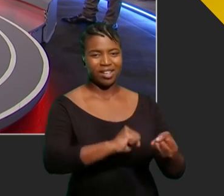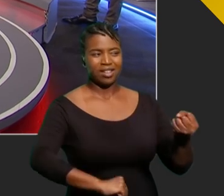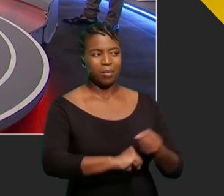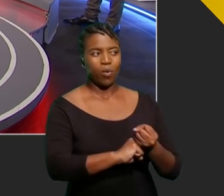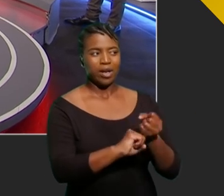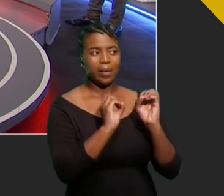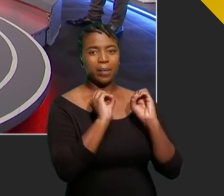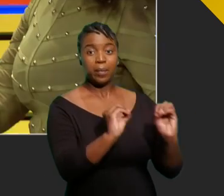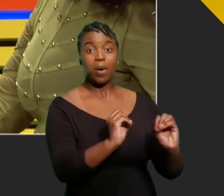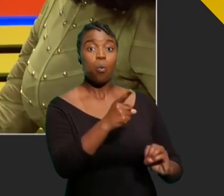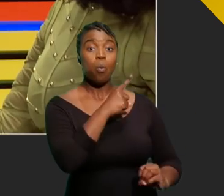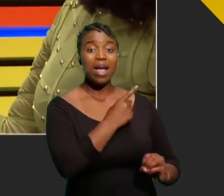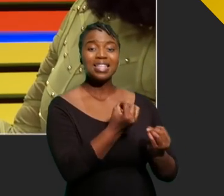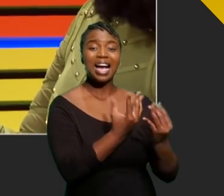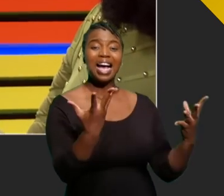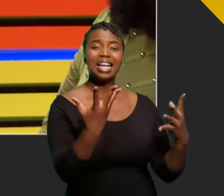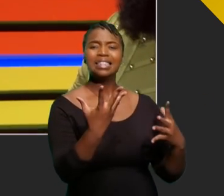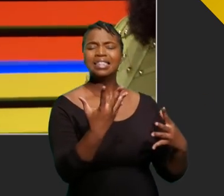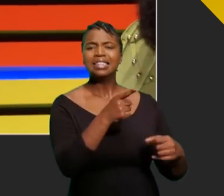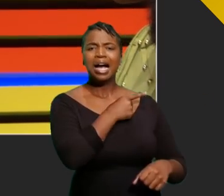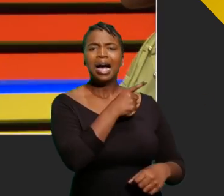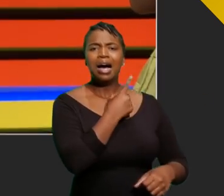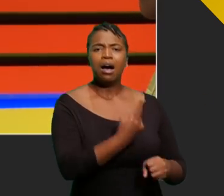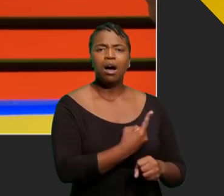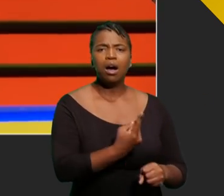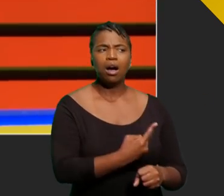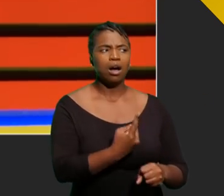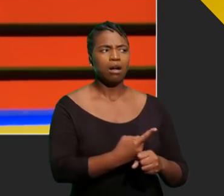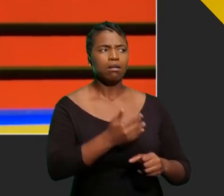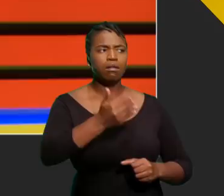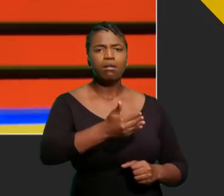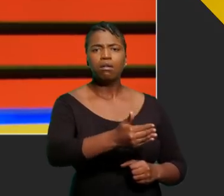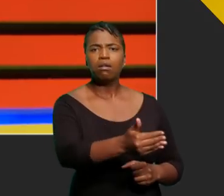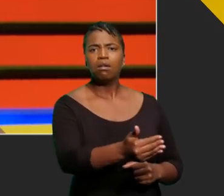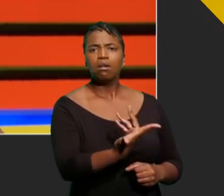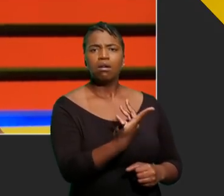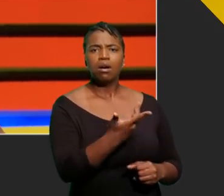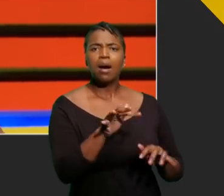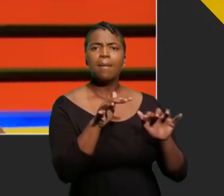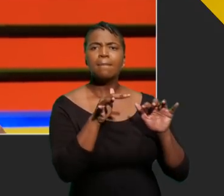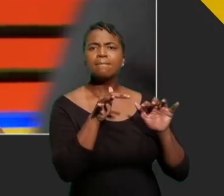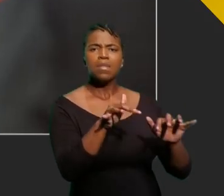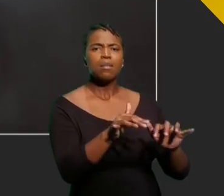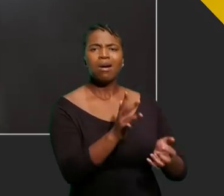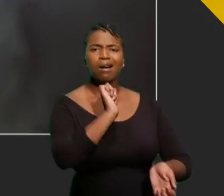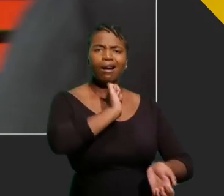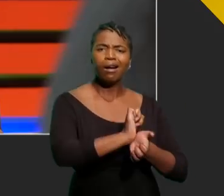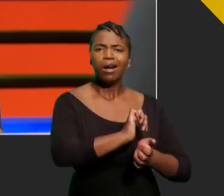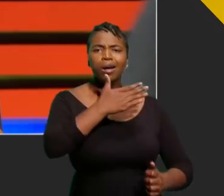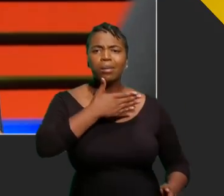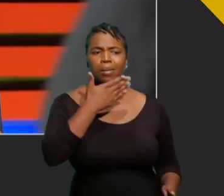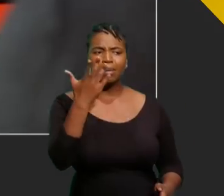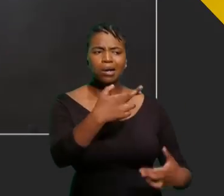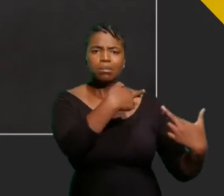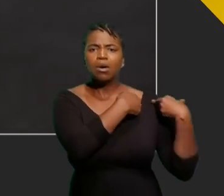ngoba esikhathini esiningi ayahlala mase sehleli uma ngabe sibheka imiphumela yakho nakho abantu ababanjwayo noma mhlambe bafune ba